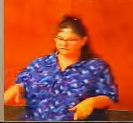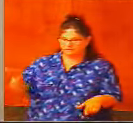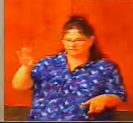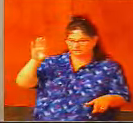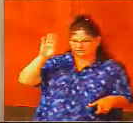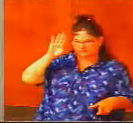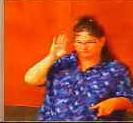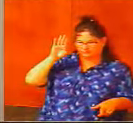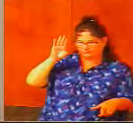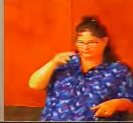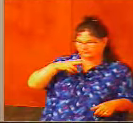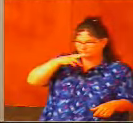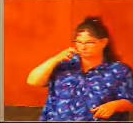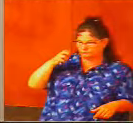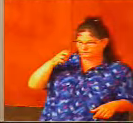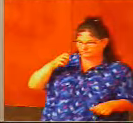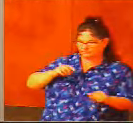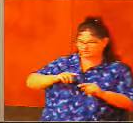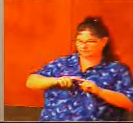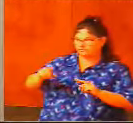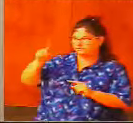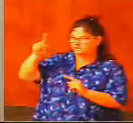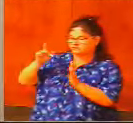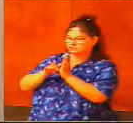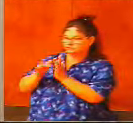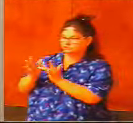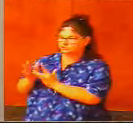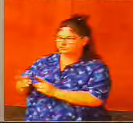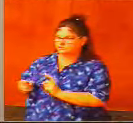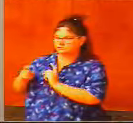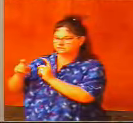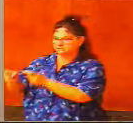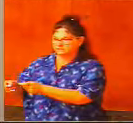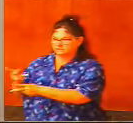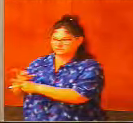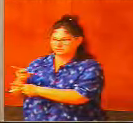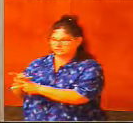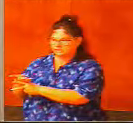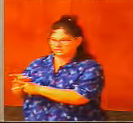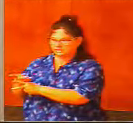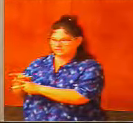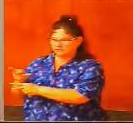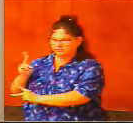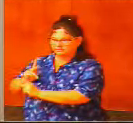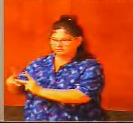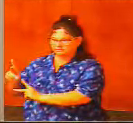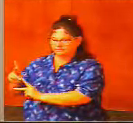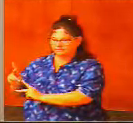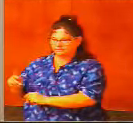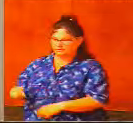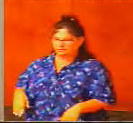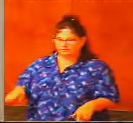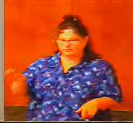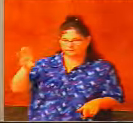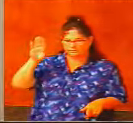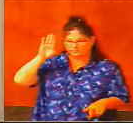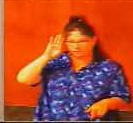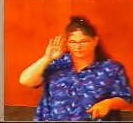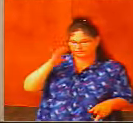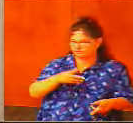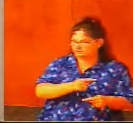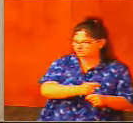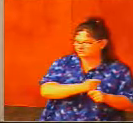Barabbas was a robber, but Jesus provides and sustains. In other words, Barabbas was a